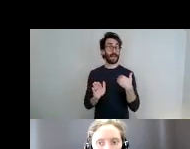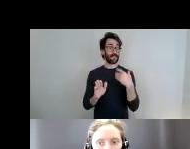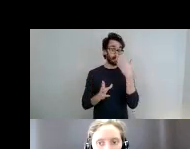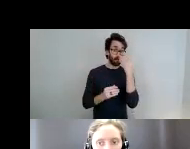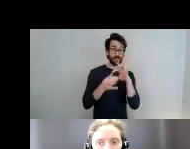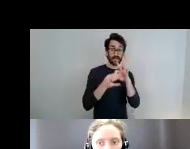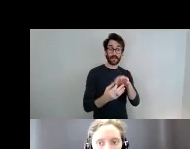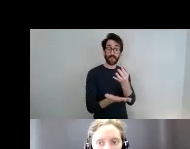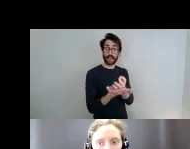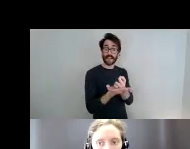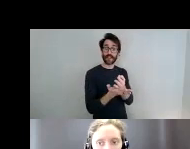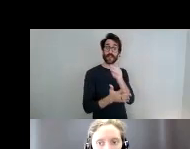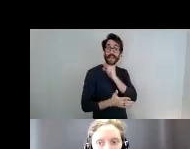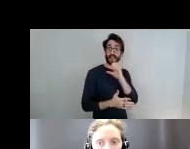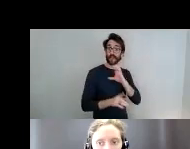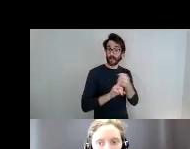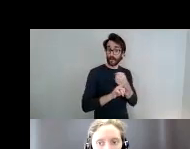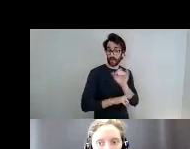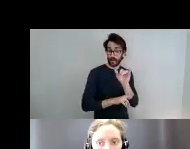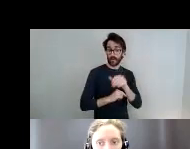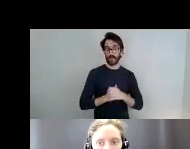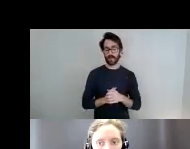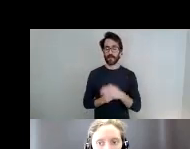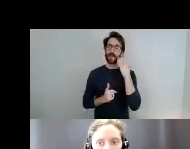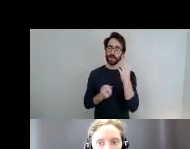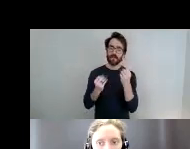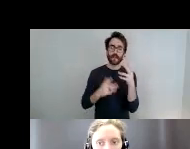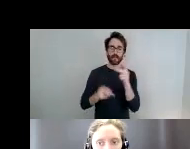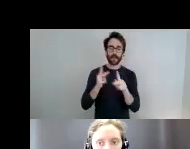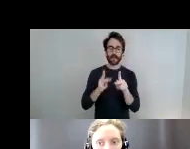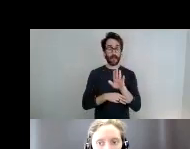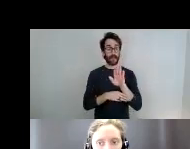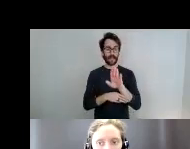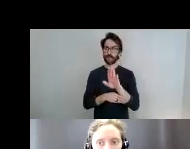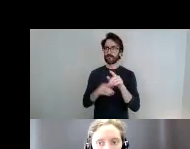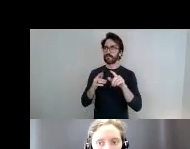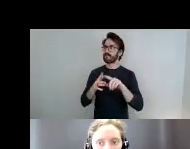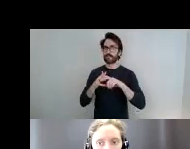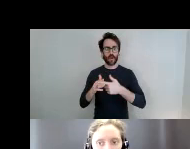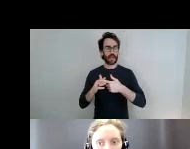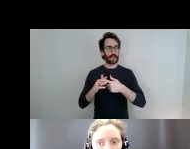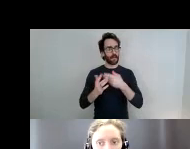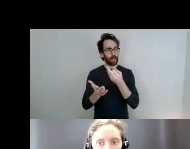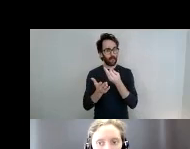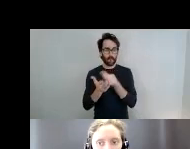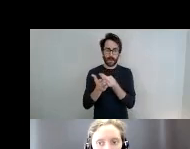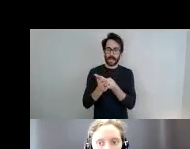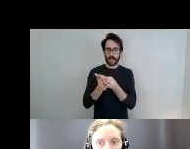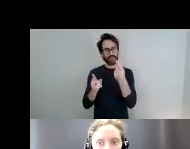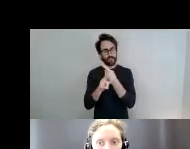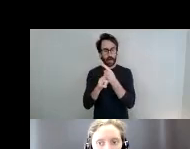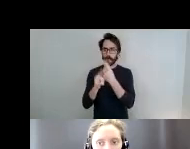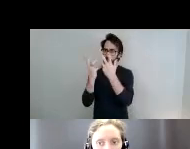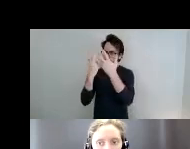abuse. We know that many people are getting their financial affairs in order. We have something called personal